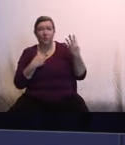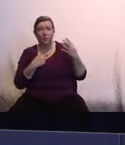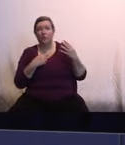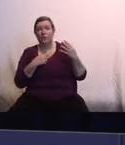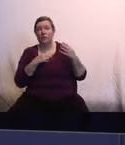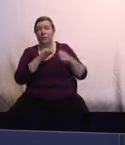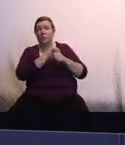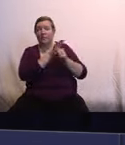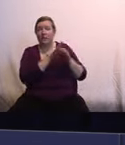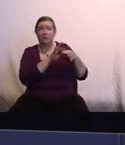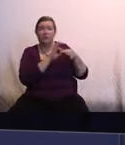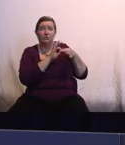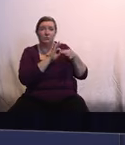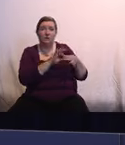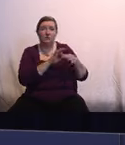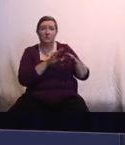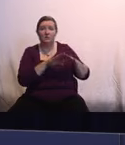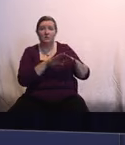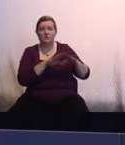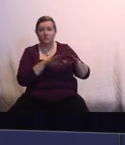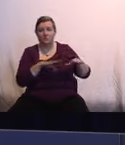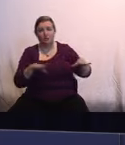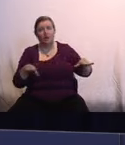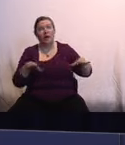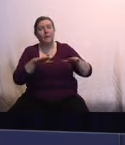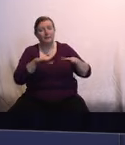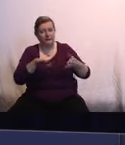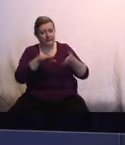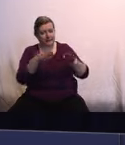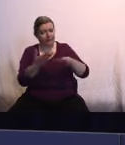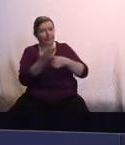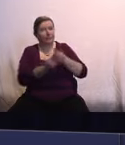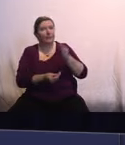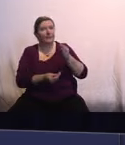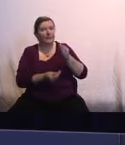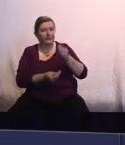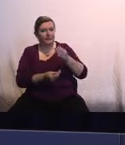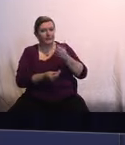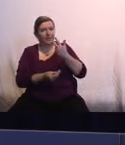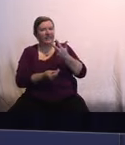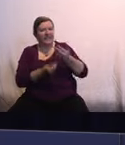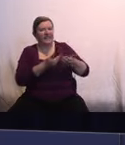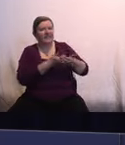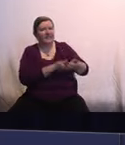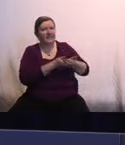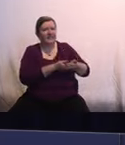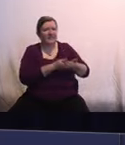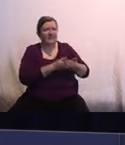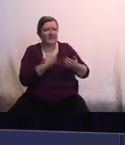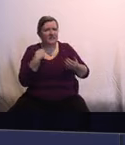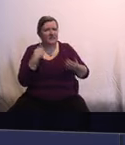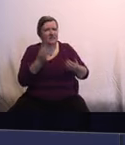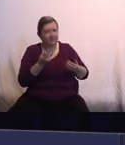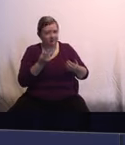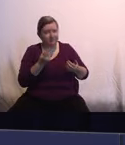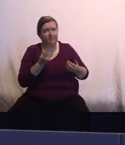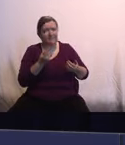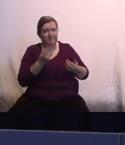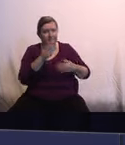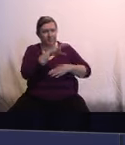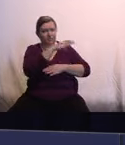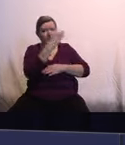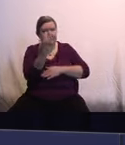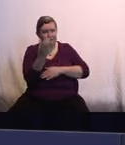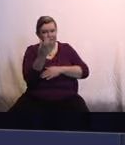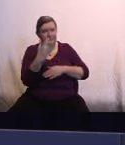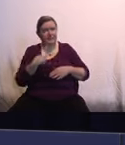COVID-associated child deaths, including 3 infants since Christmas. And on Friday,